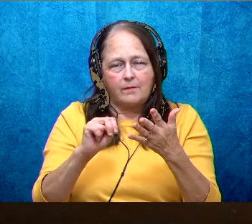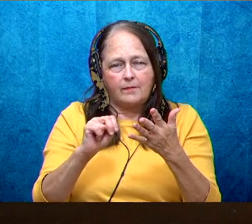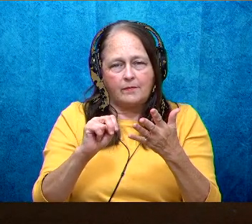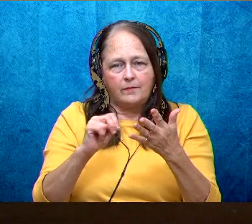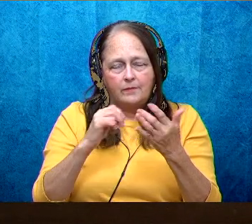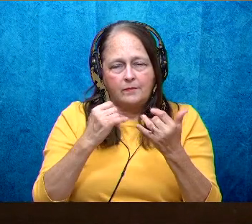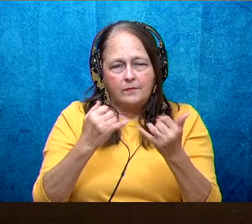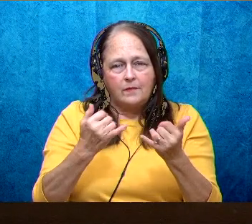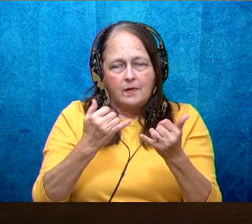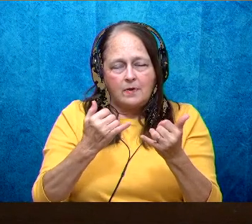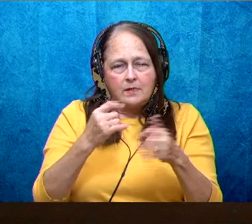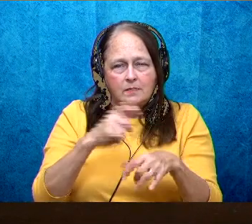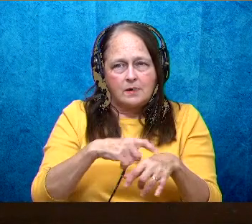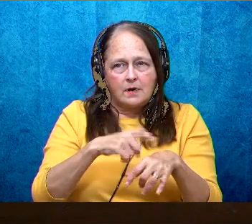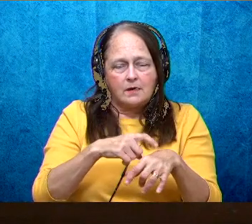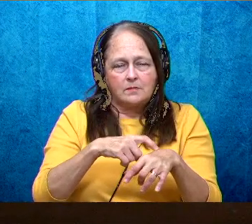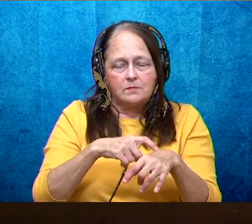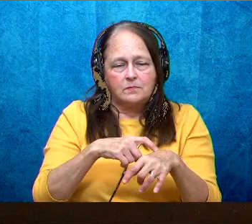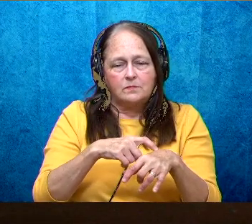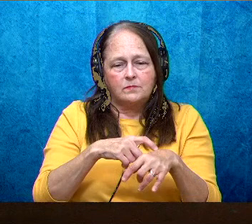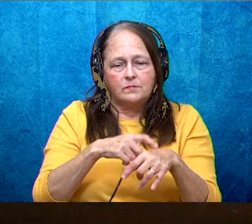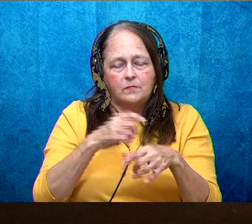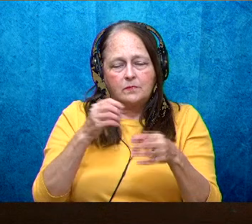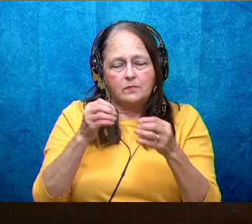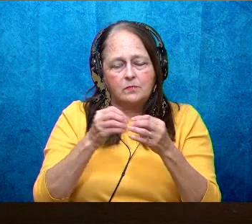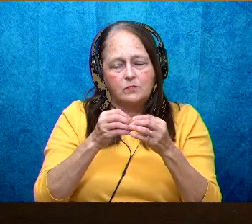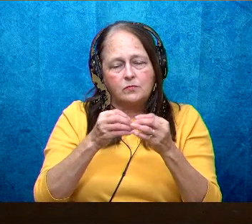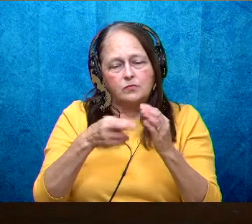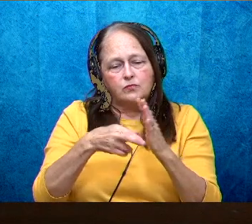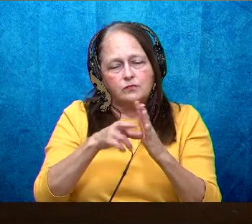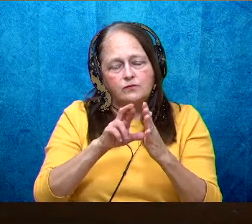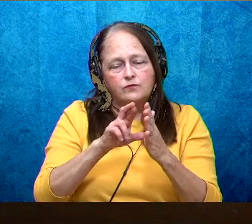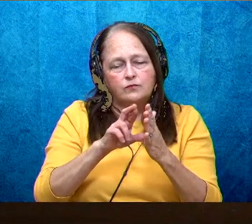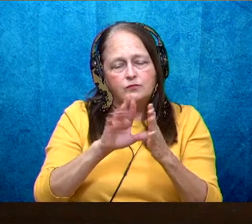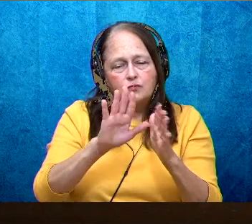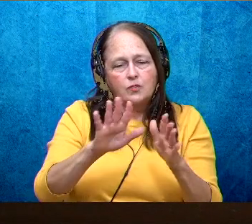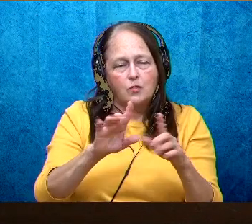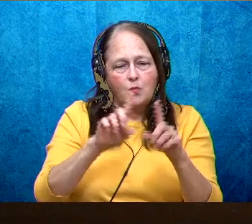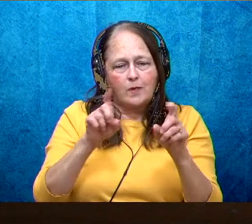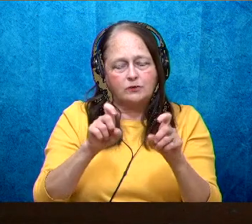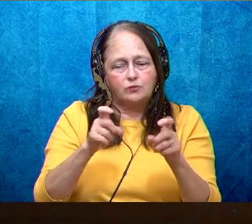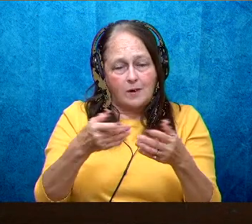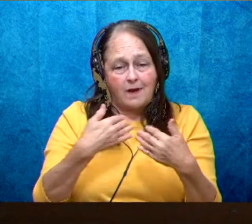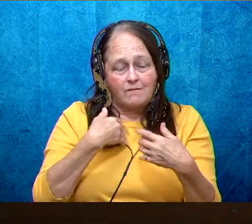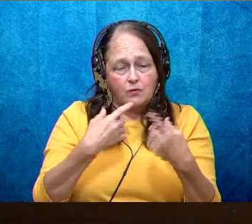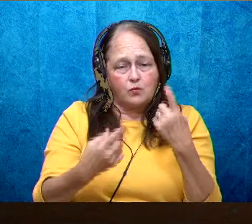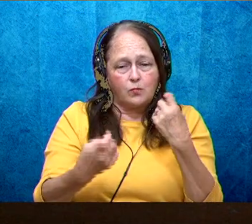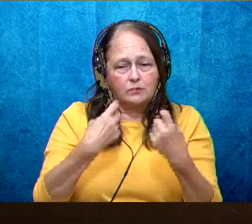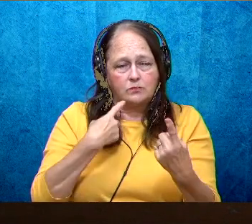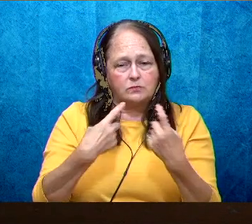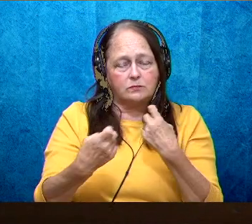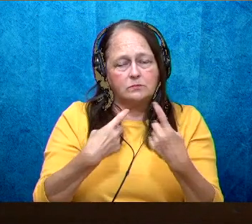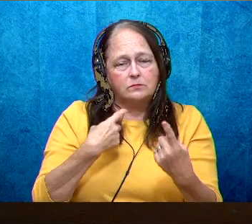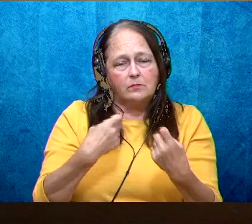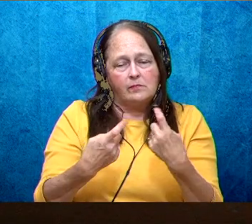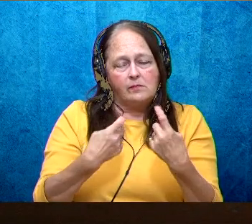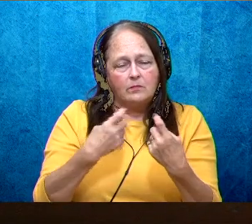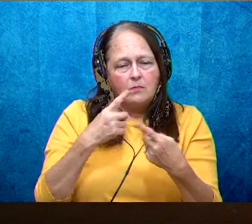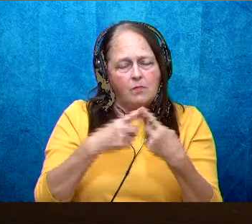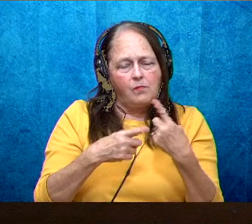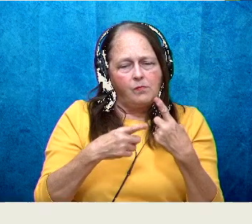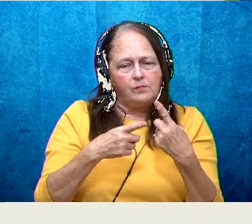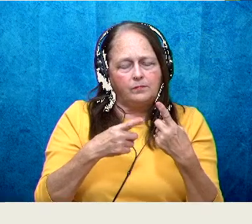Now's about a good time to pause for some viewer questions, and I can anticipate the first one that you have. So question number 1, what's with